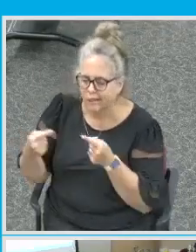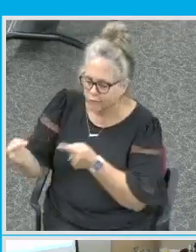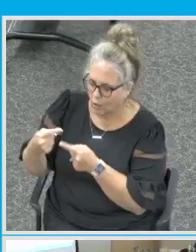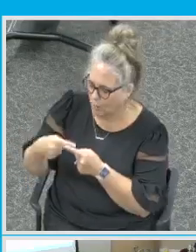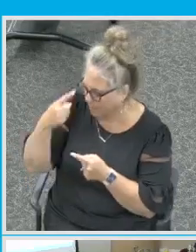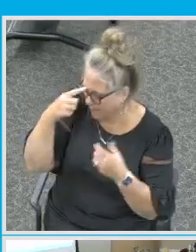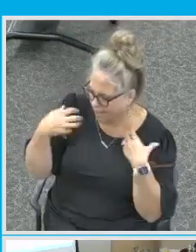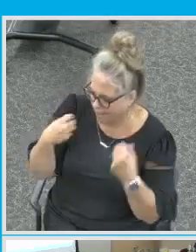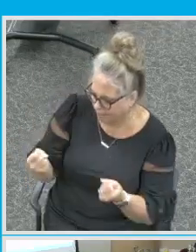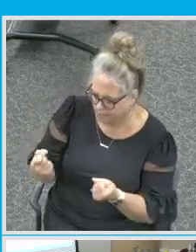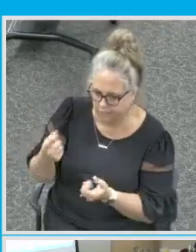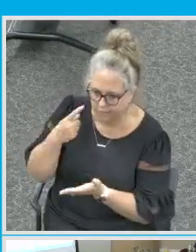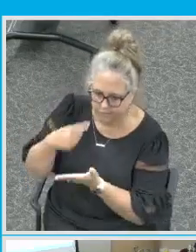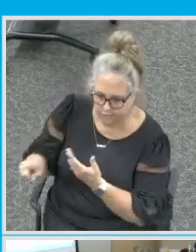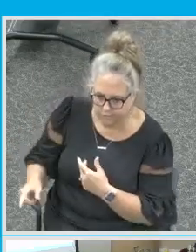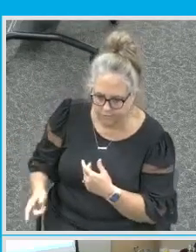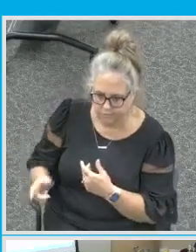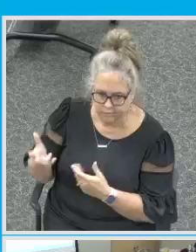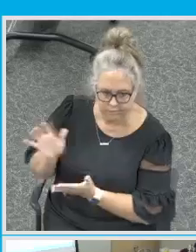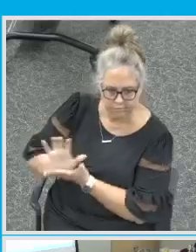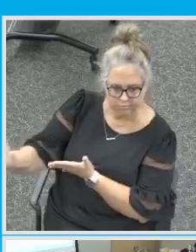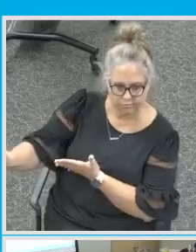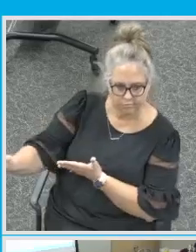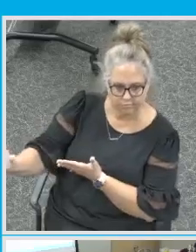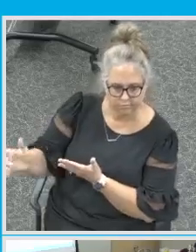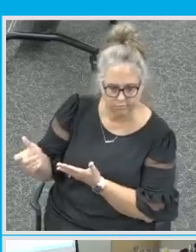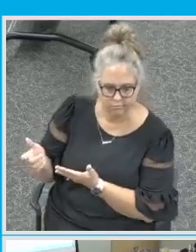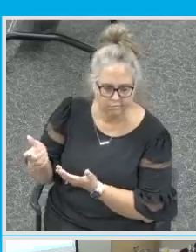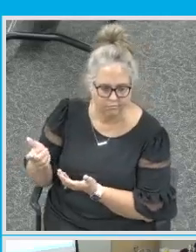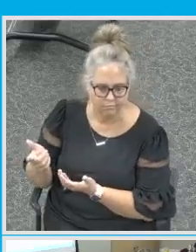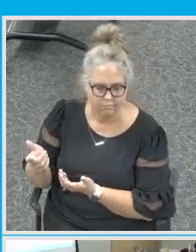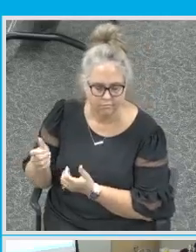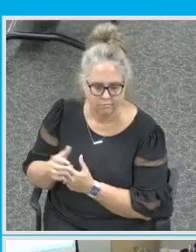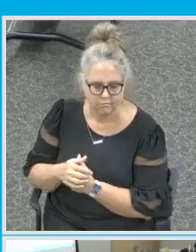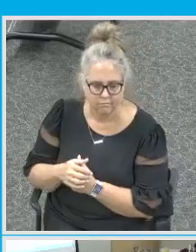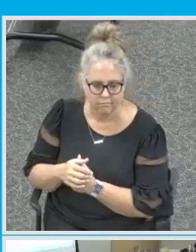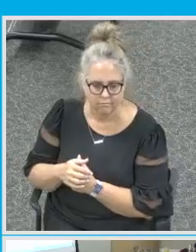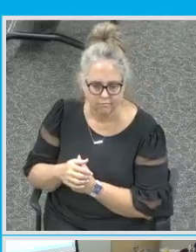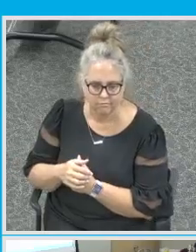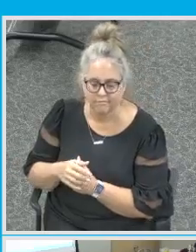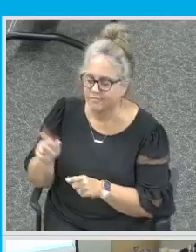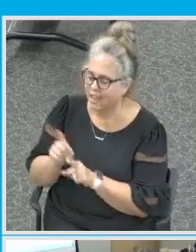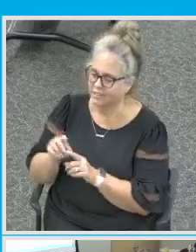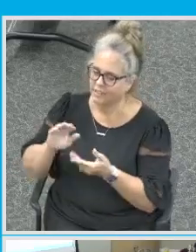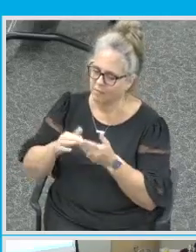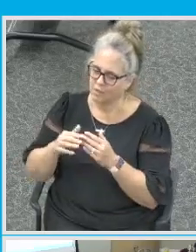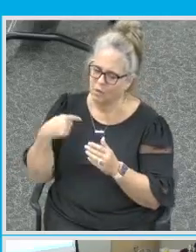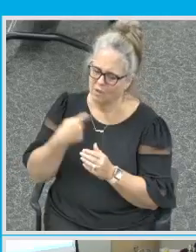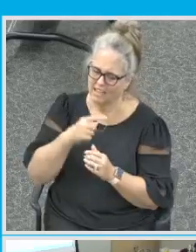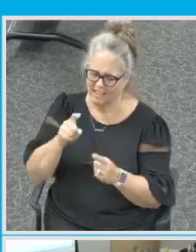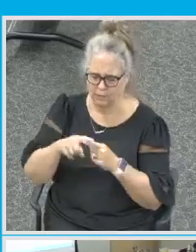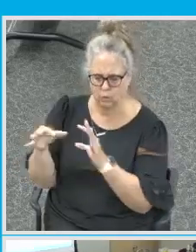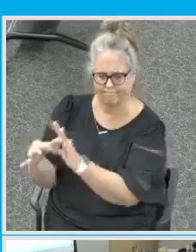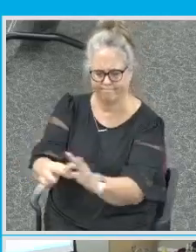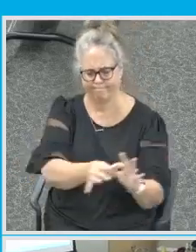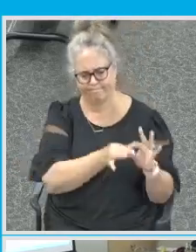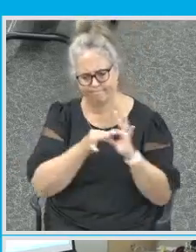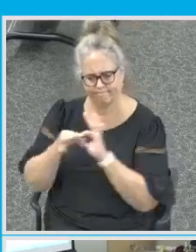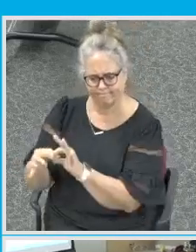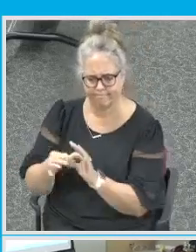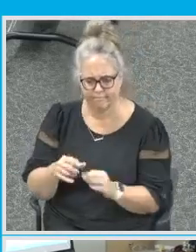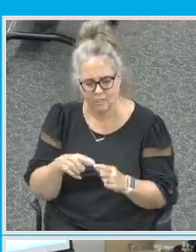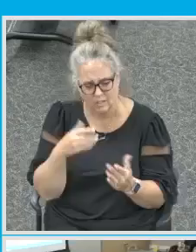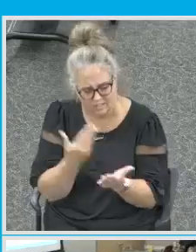out. And so I think as a community, one thing we can do is just create more connection. Connection is one of those things that has been proven to reduce